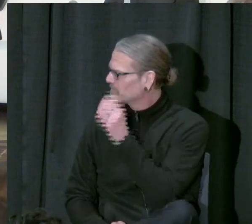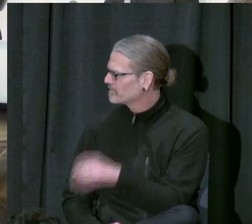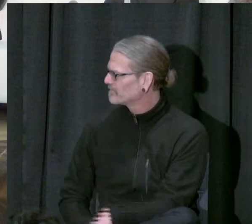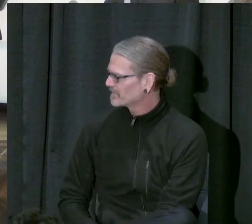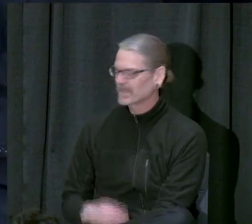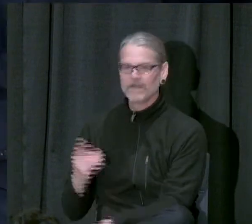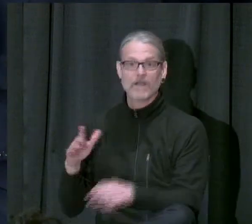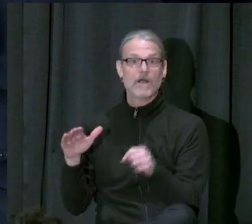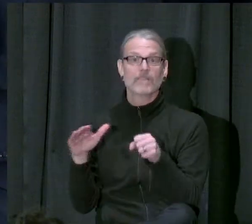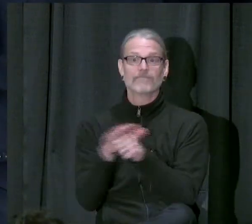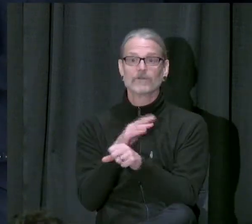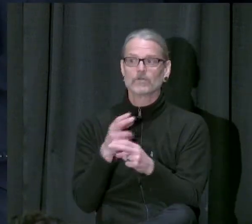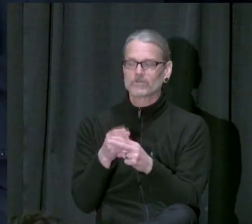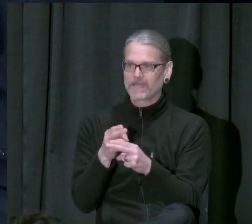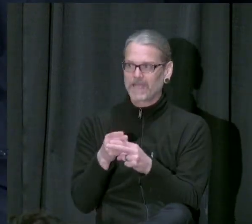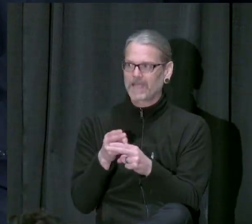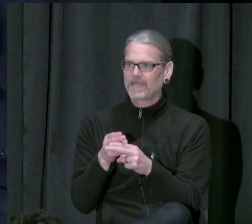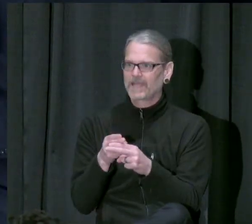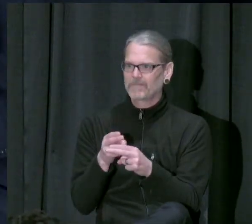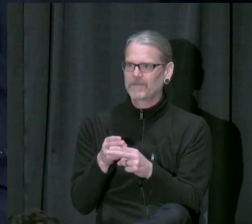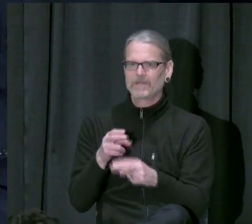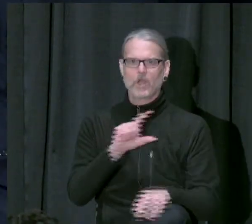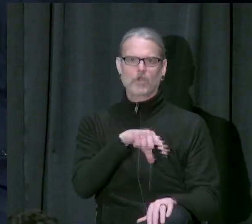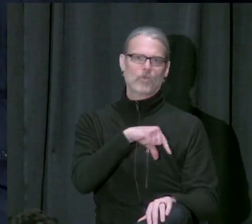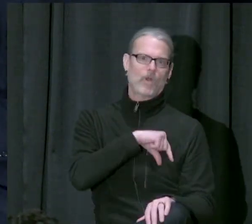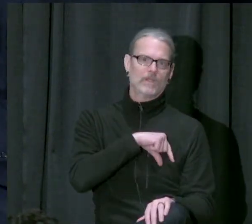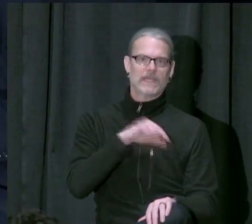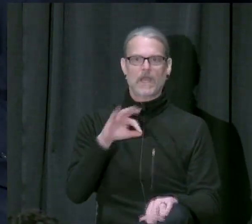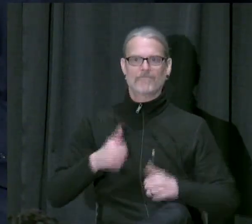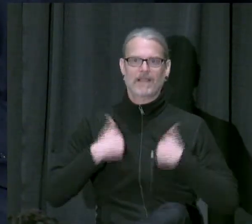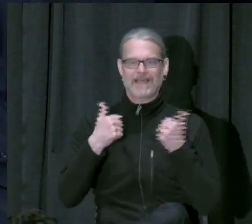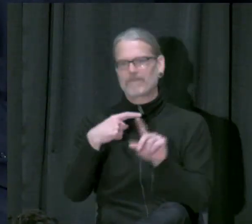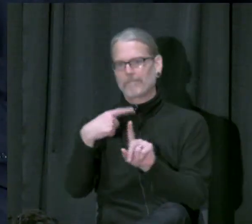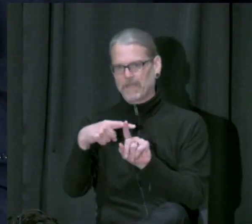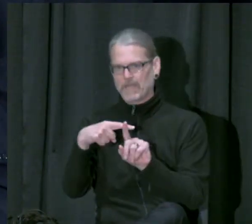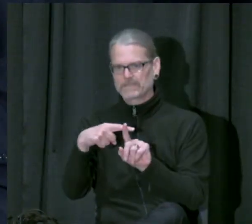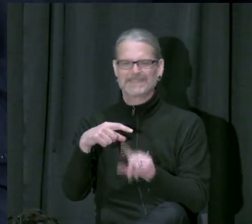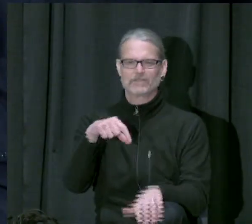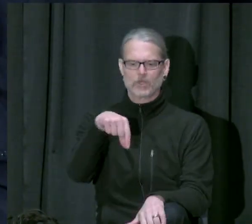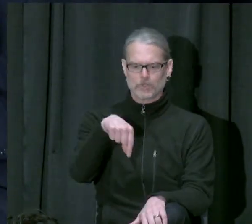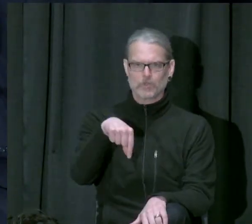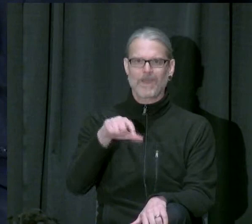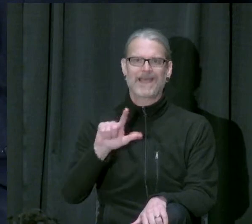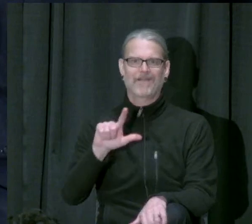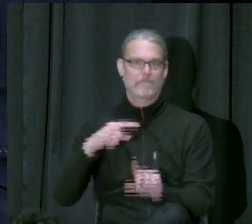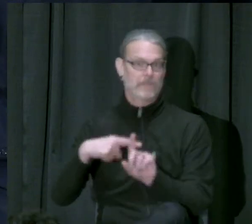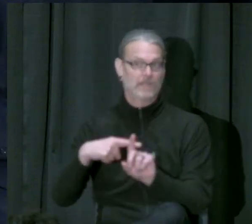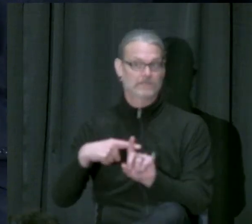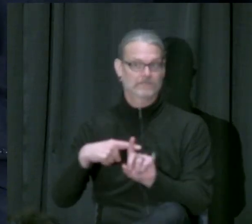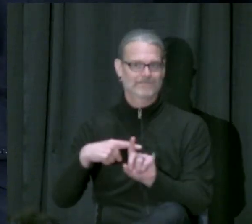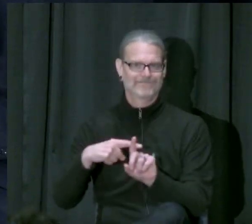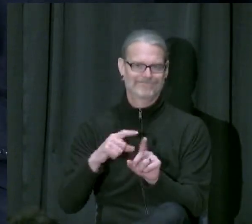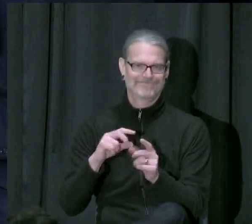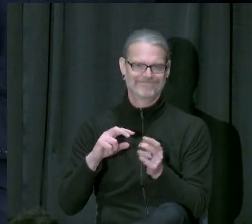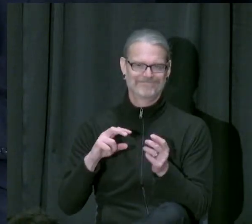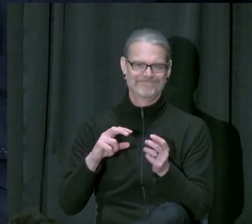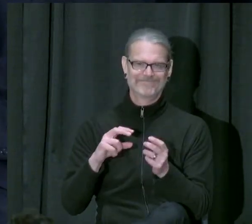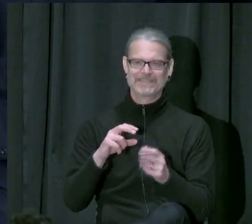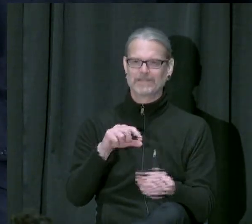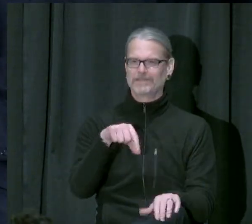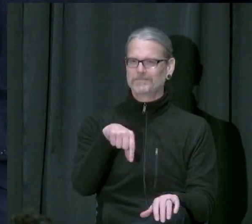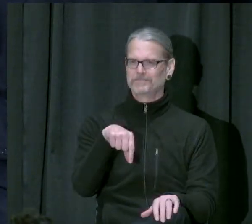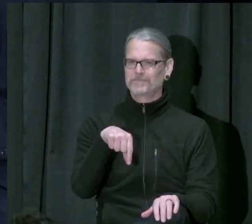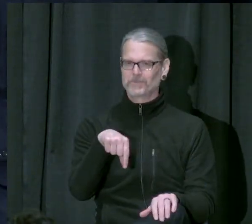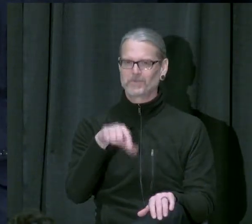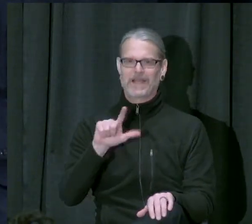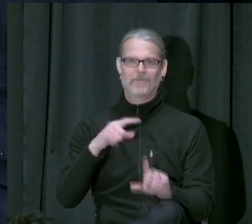The full name is, as you said, Dave, Quality of Life Plus program. We just go by QL Plus. It makes our life easier and easier to write those donation checks